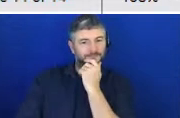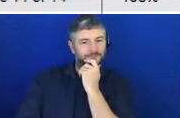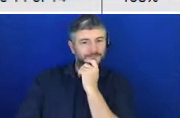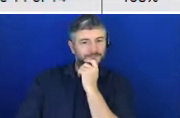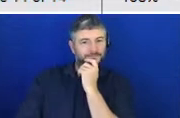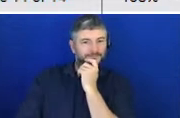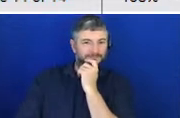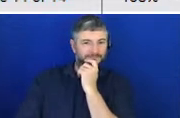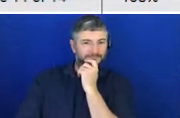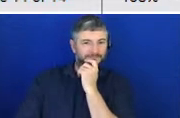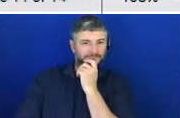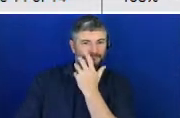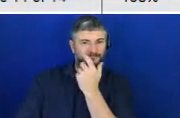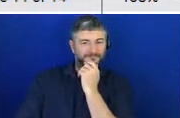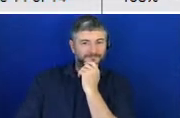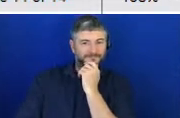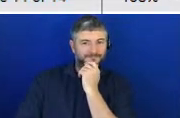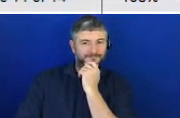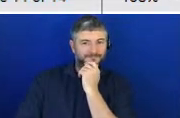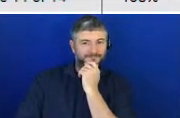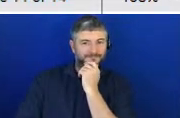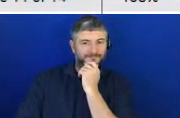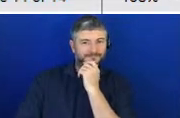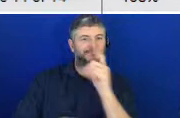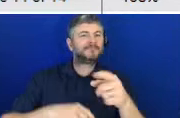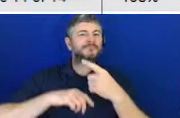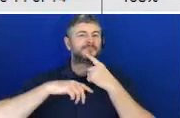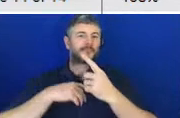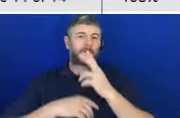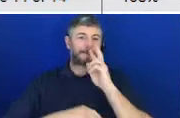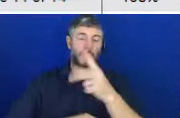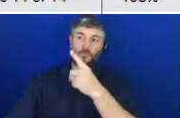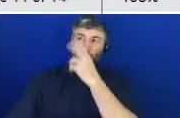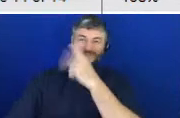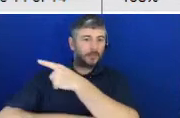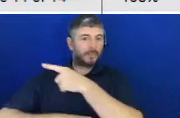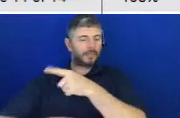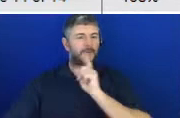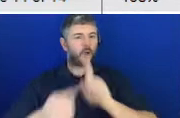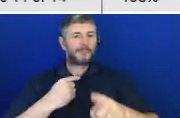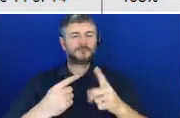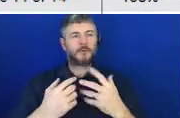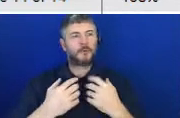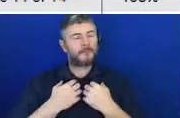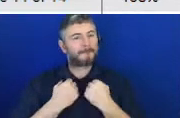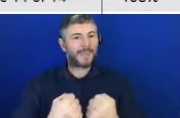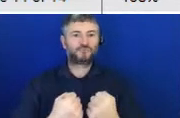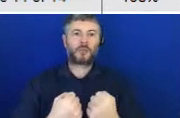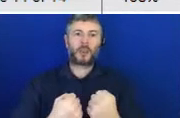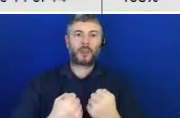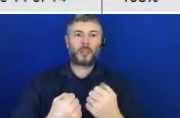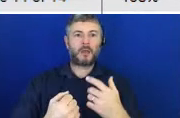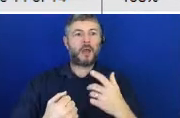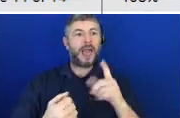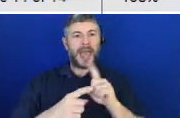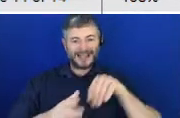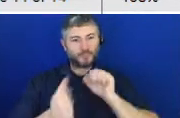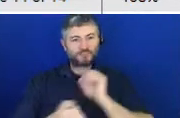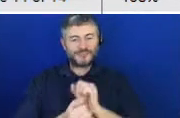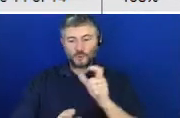what you see there is a real passion from the prisoners in doing something different, I think, whilst they were